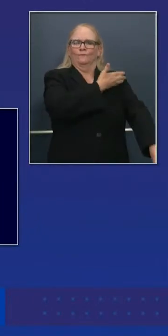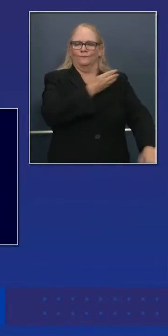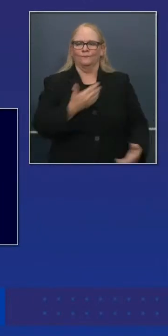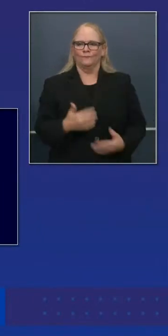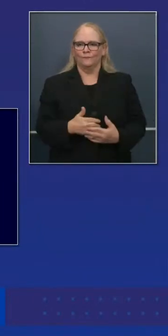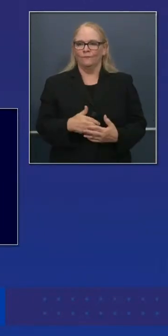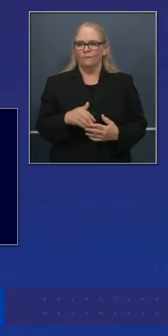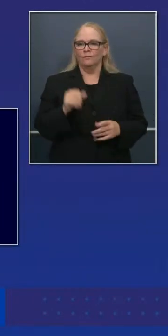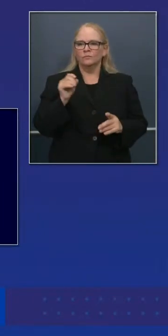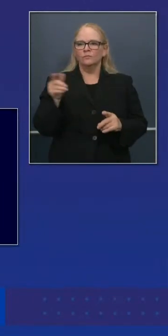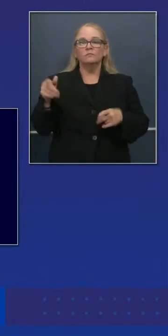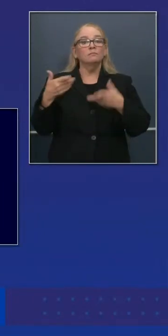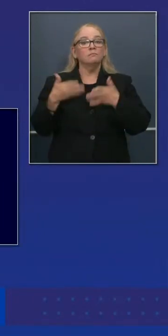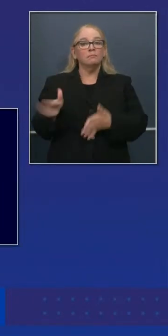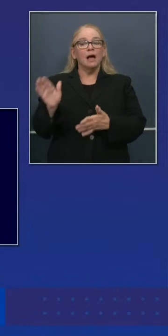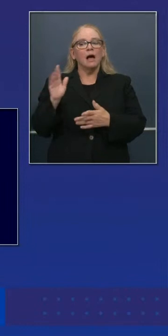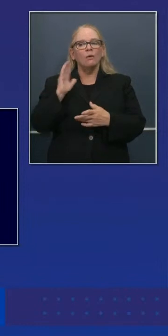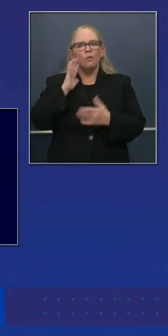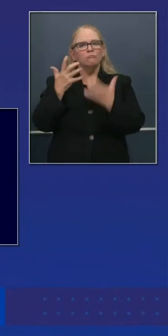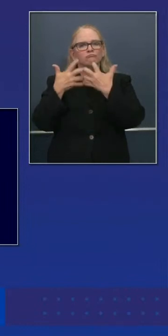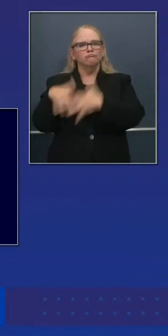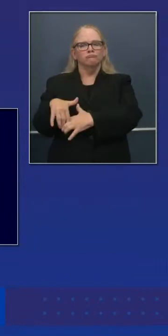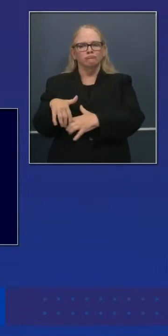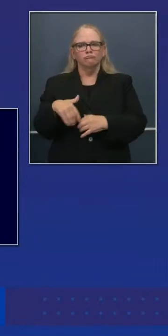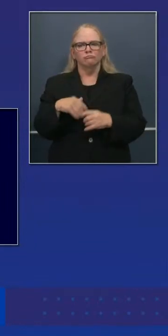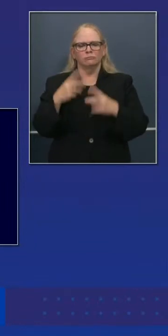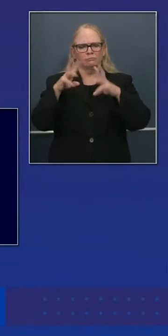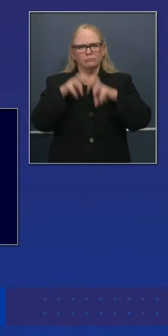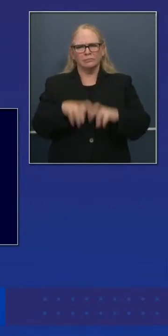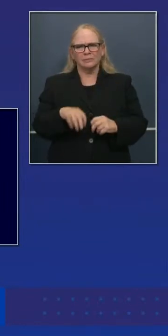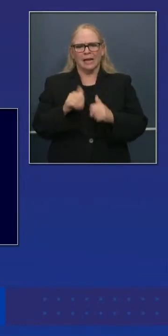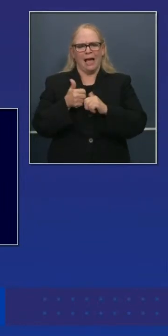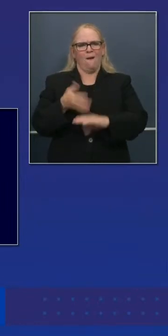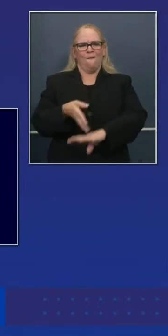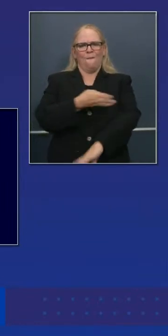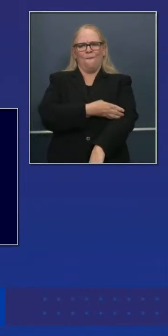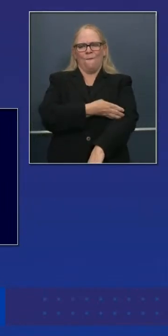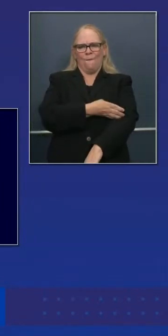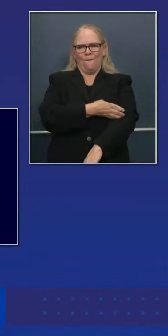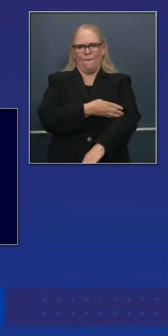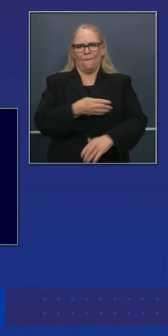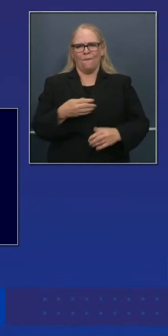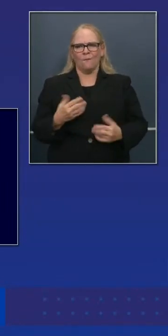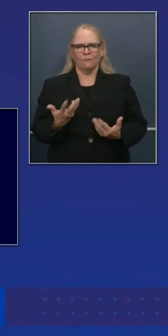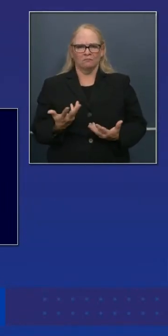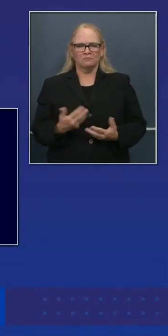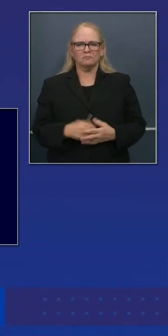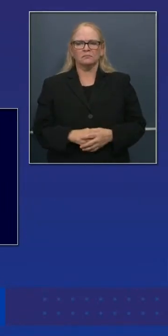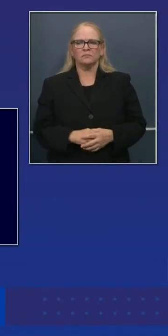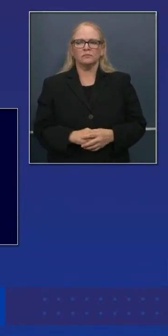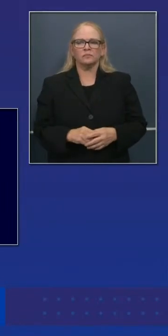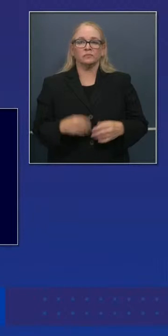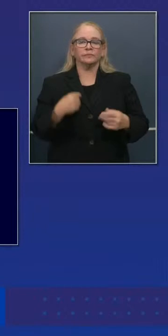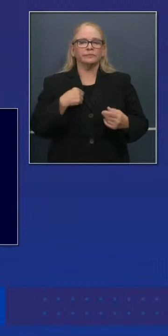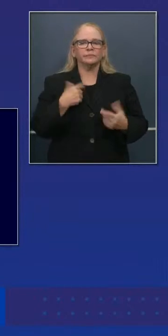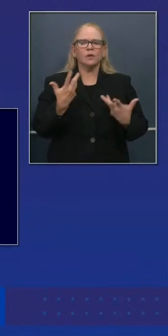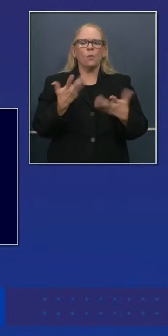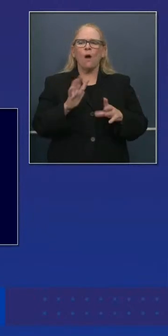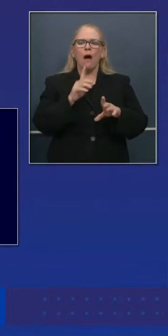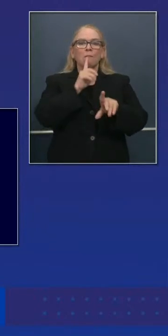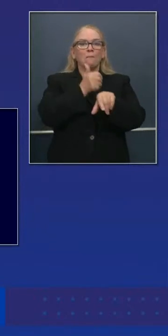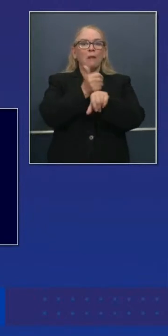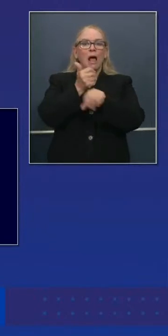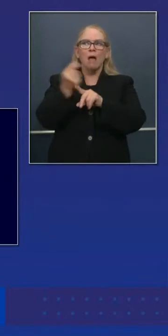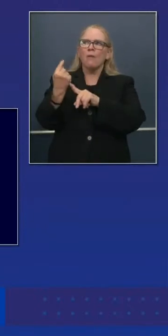and I want to be fair and respectful, that predate many administrations. It's just not